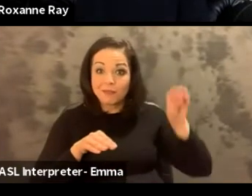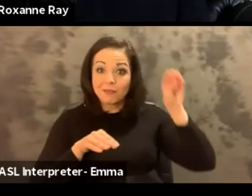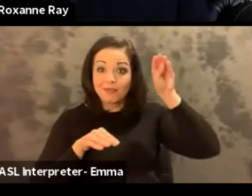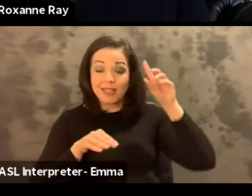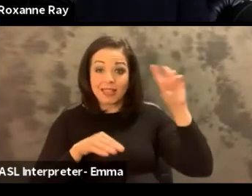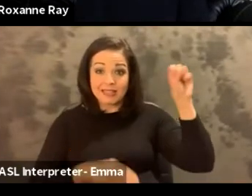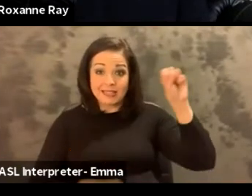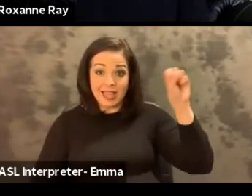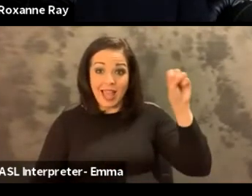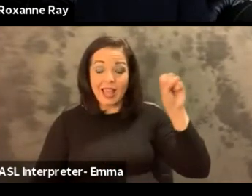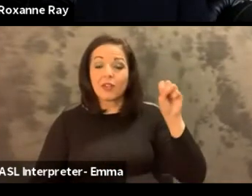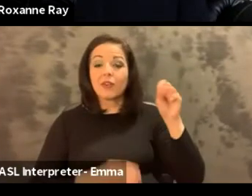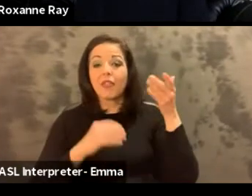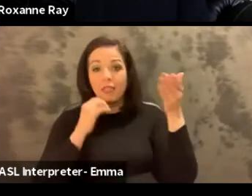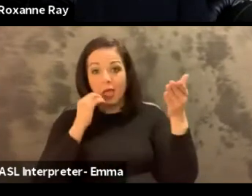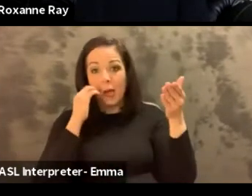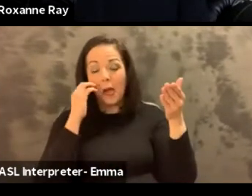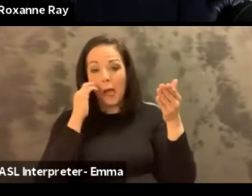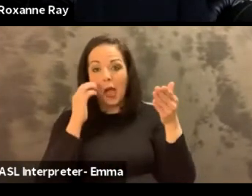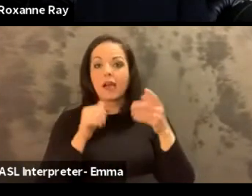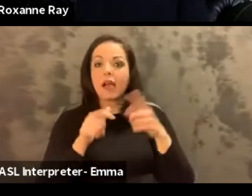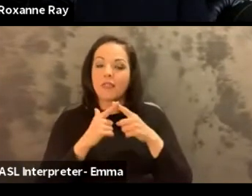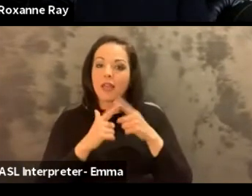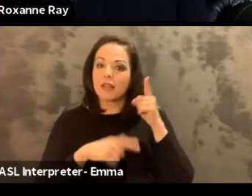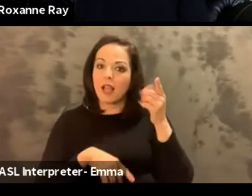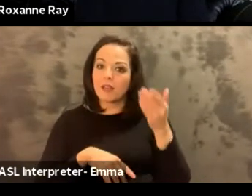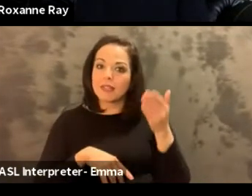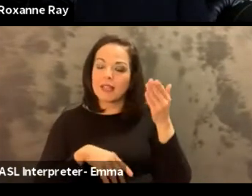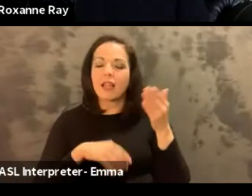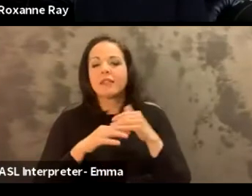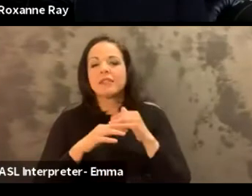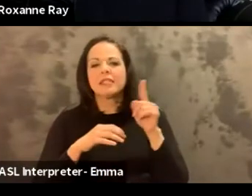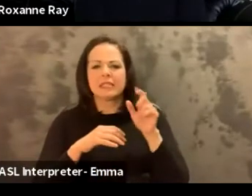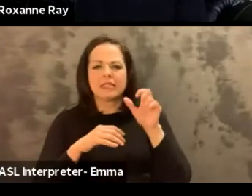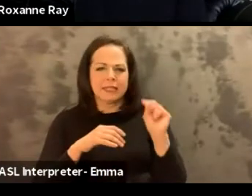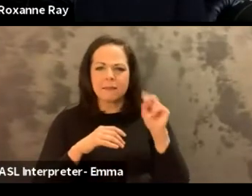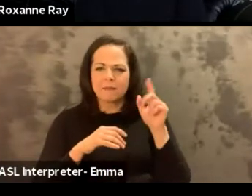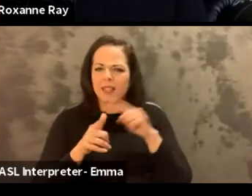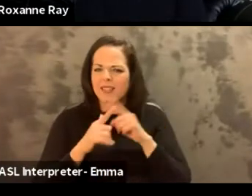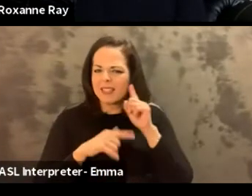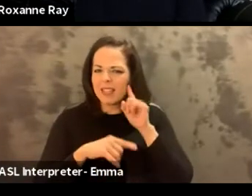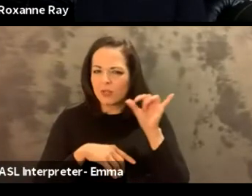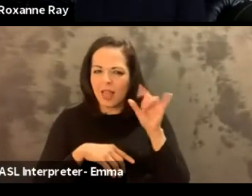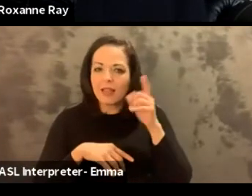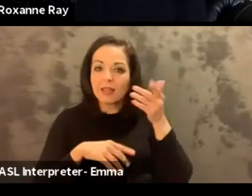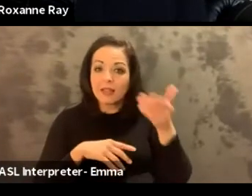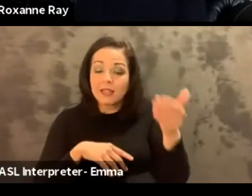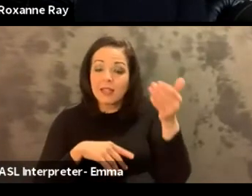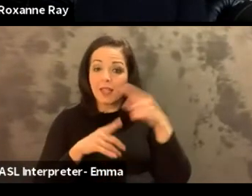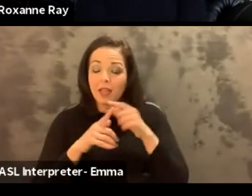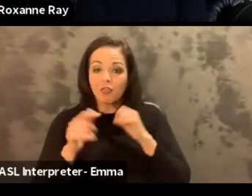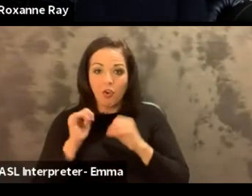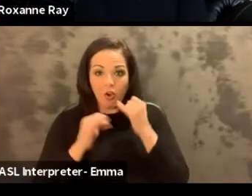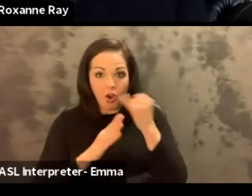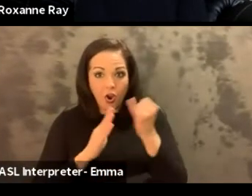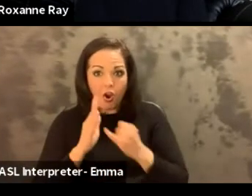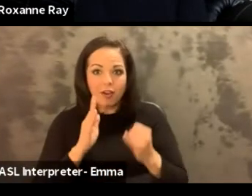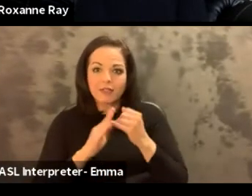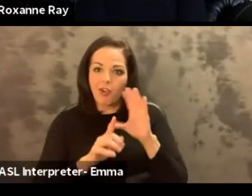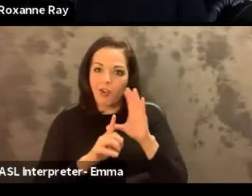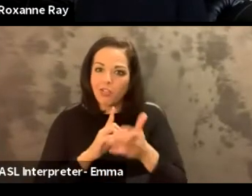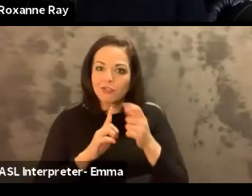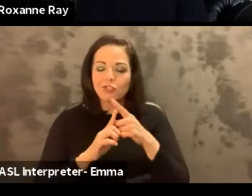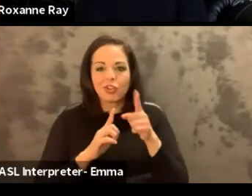started a zine. And that zine was covering all sorts of things, but had a definite like art and culture bent, and it wound up getting